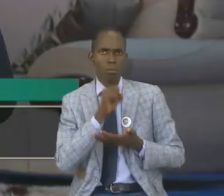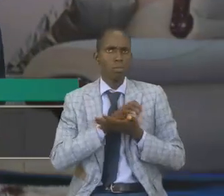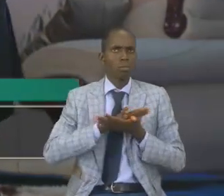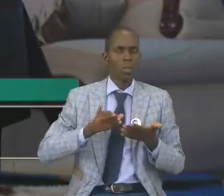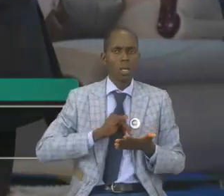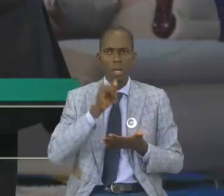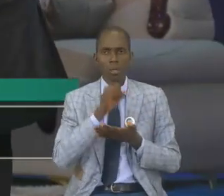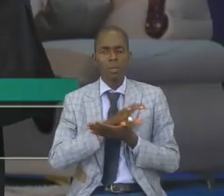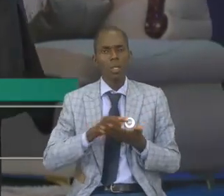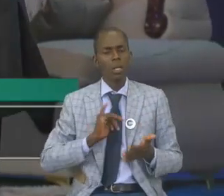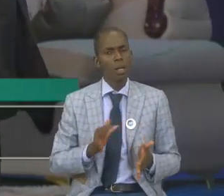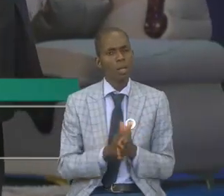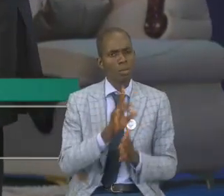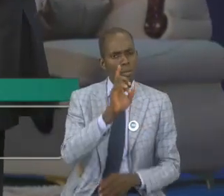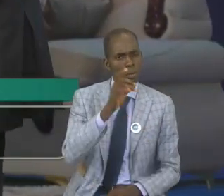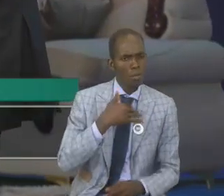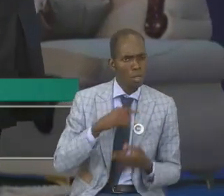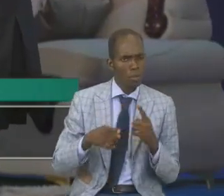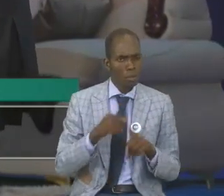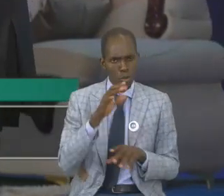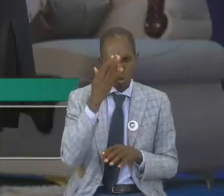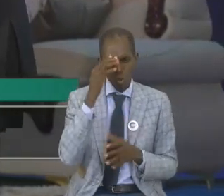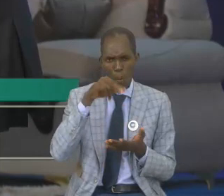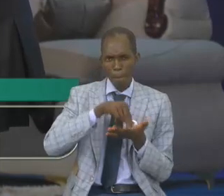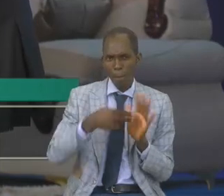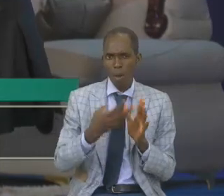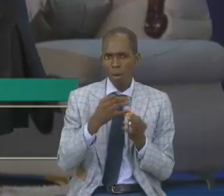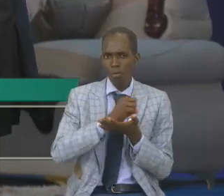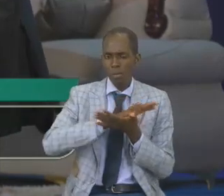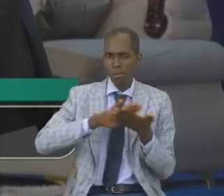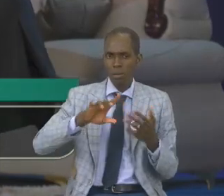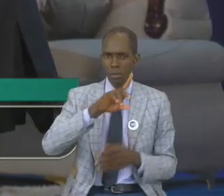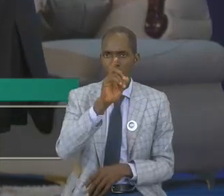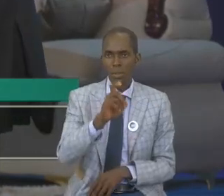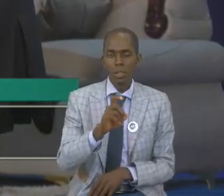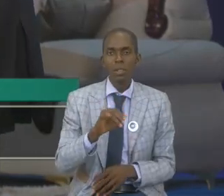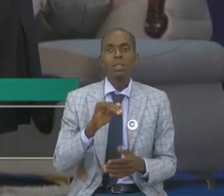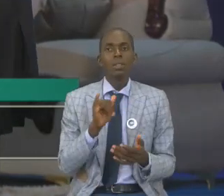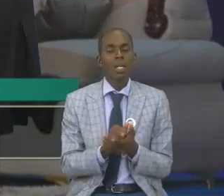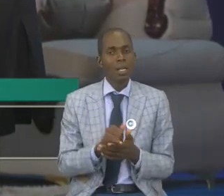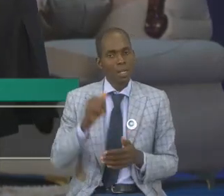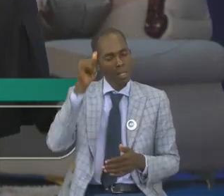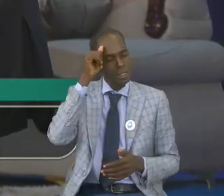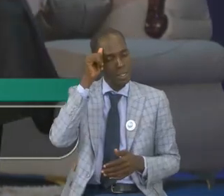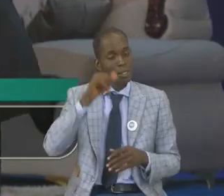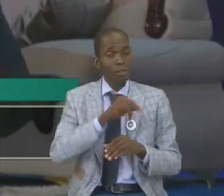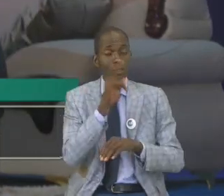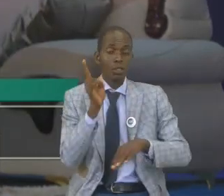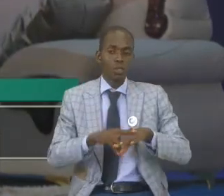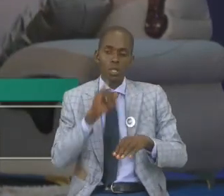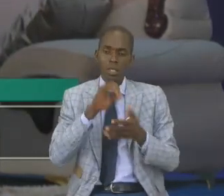And I'm asking, my friend, do you know the meaning of I'm sanctified? The Adamic nature is uprooted. Is that what you're saying?